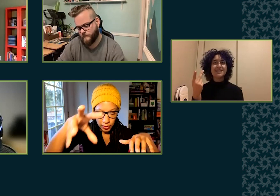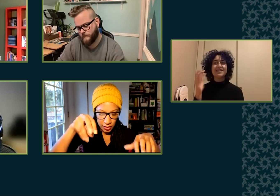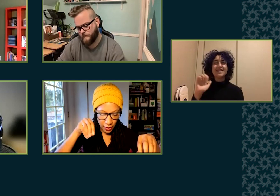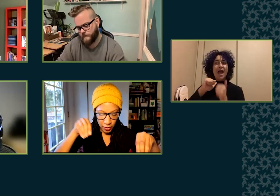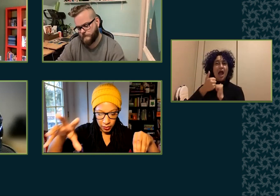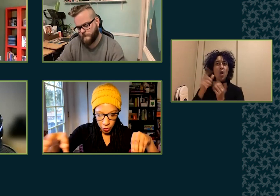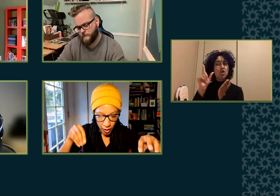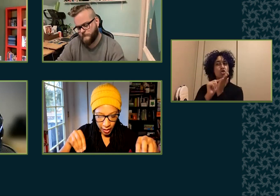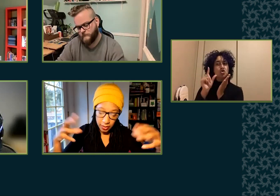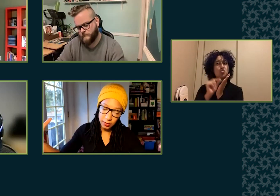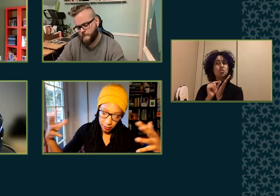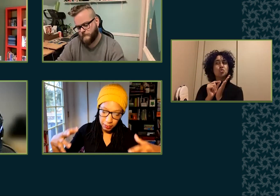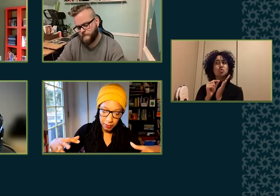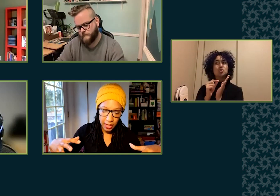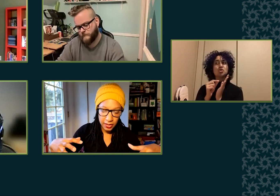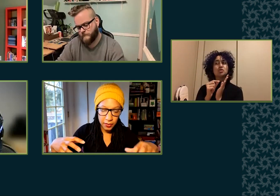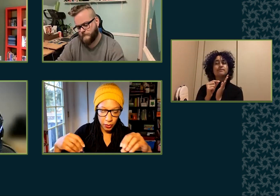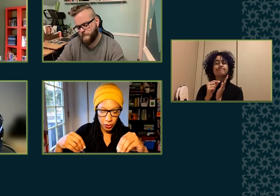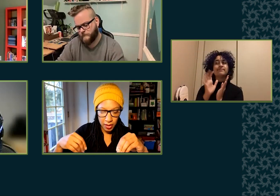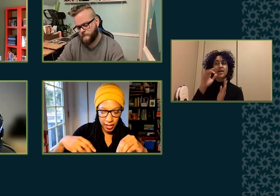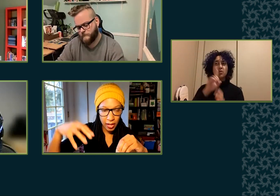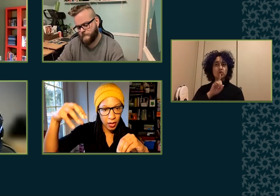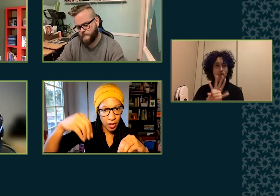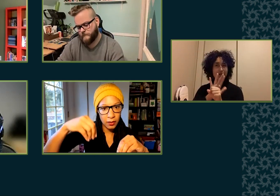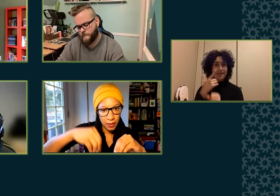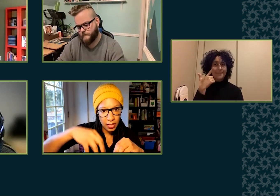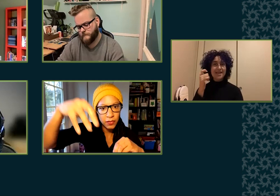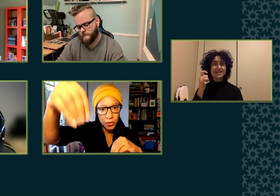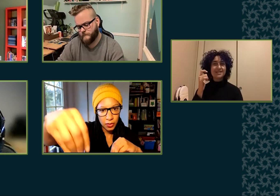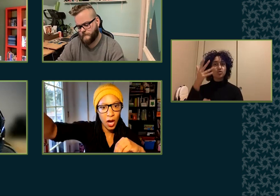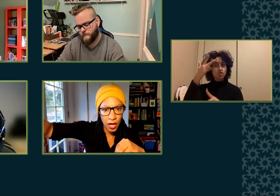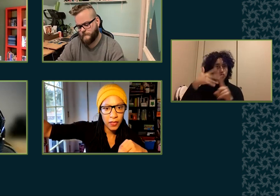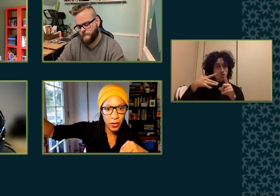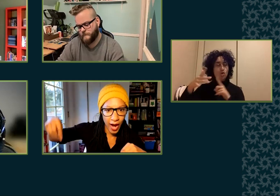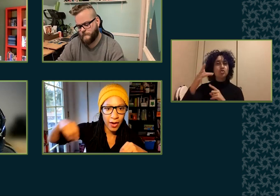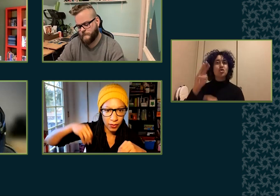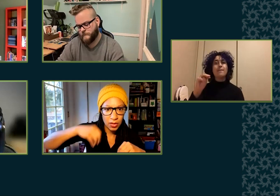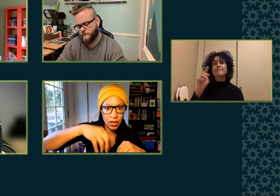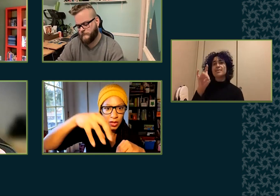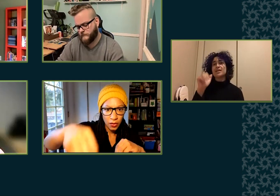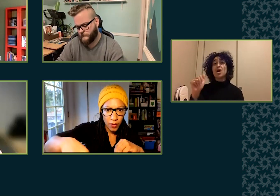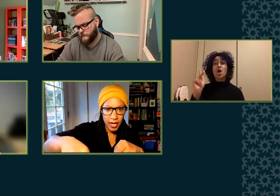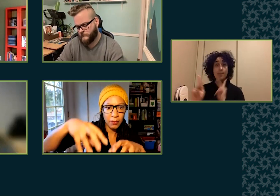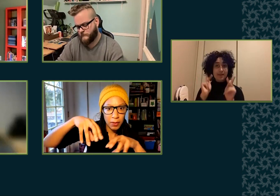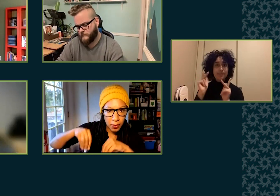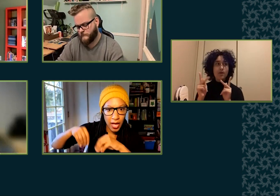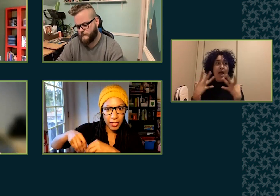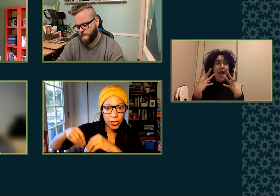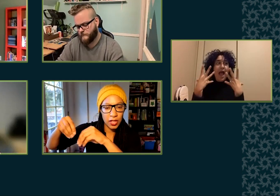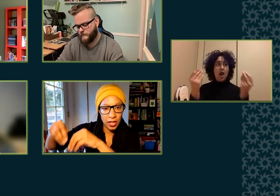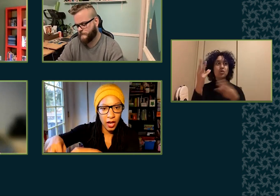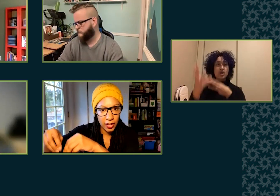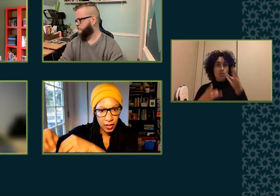news sources that we trust because of social media are individuals on the ground, right?